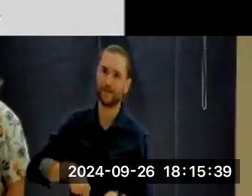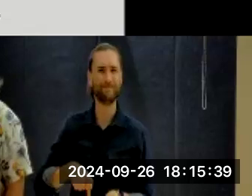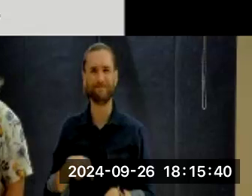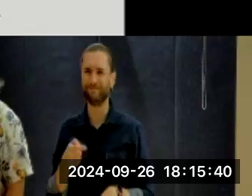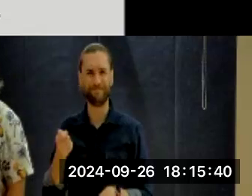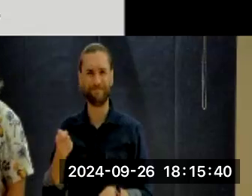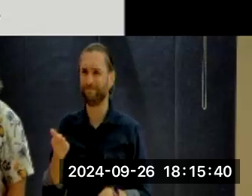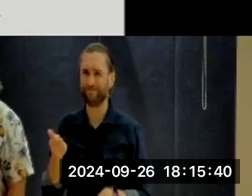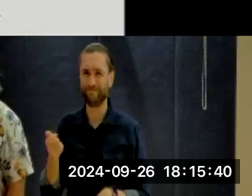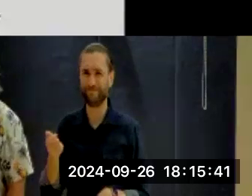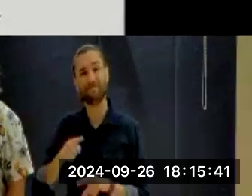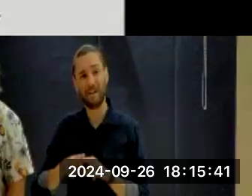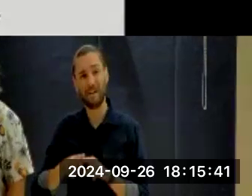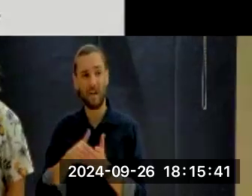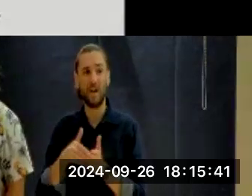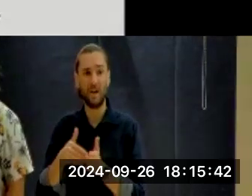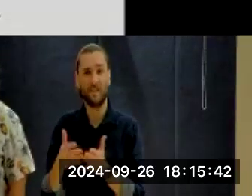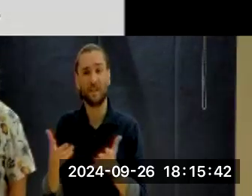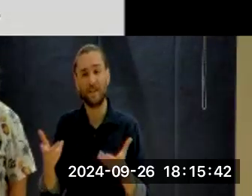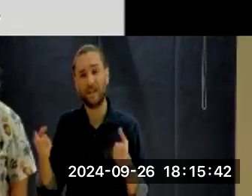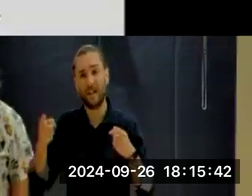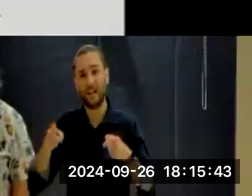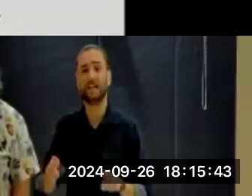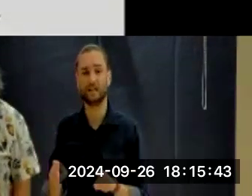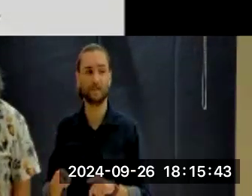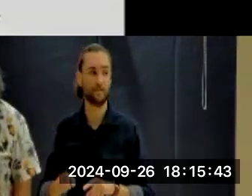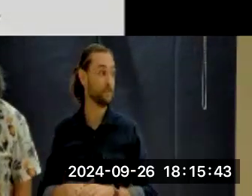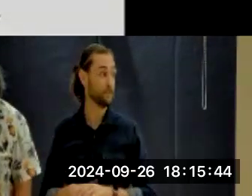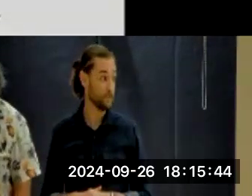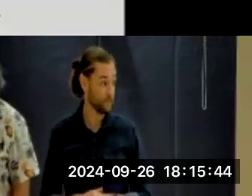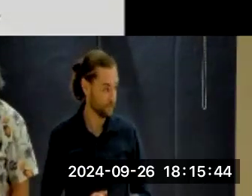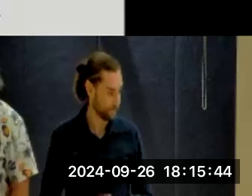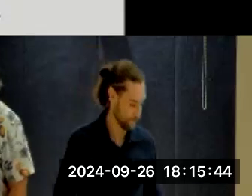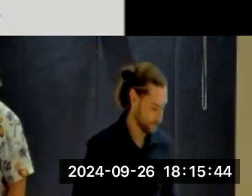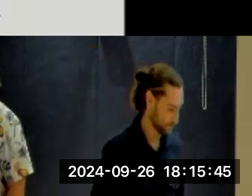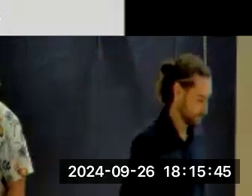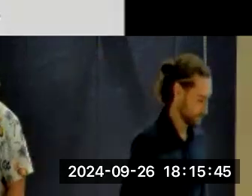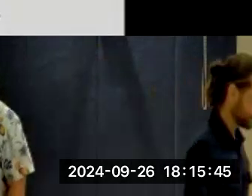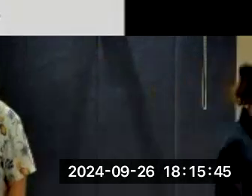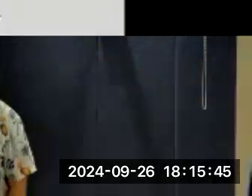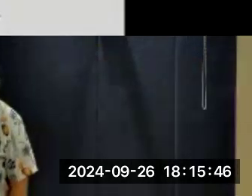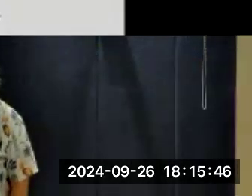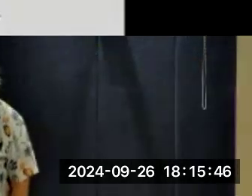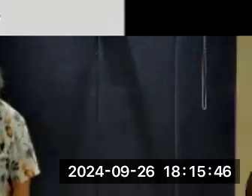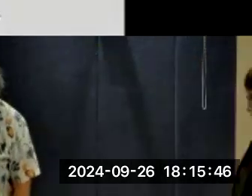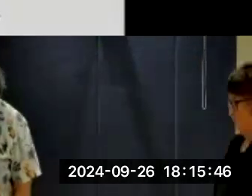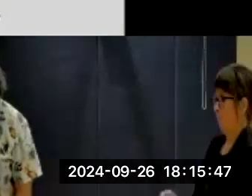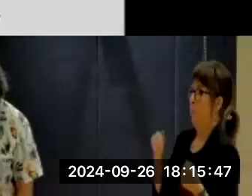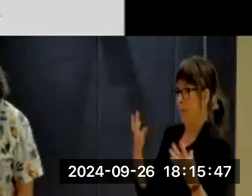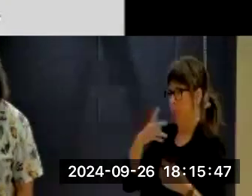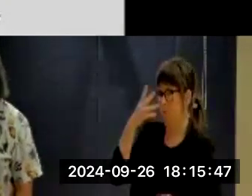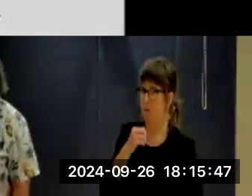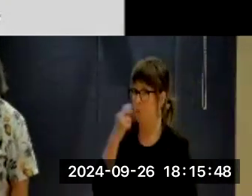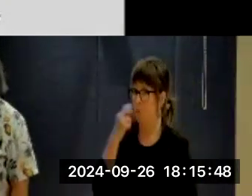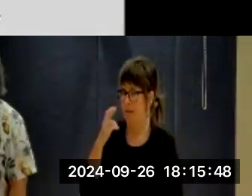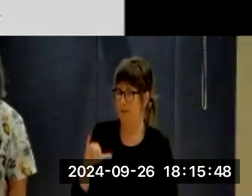incident, but that is often what police officers would do in the US, which comes to as a surprise to many immigrants. So